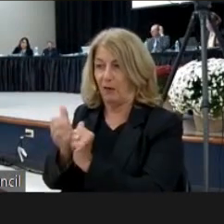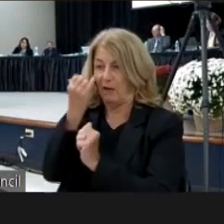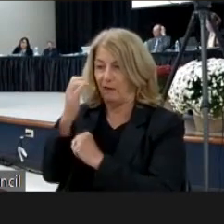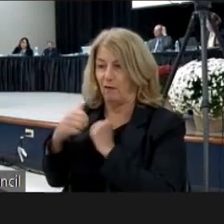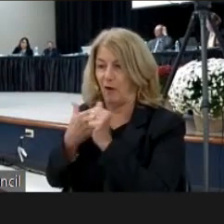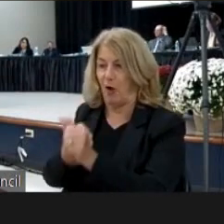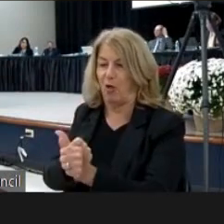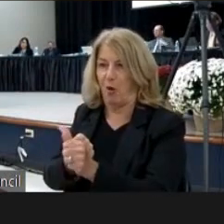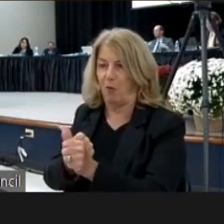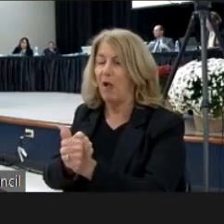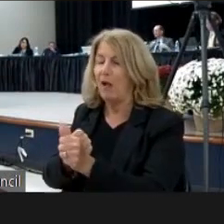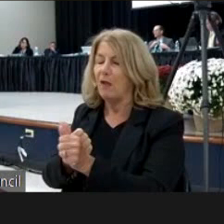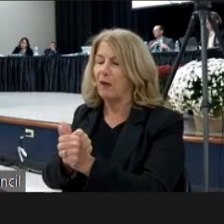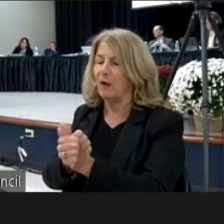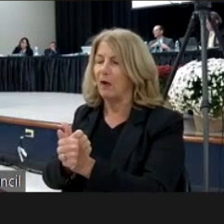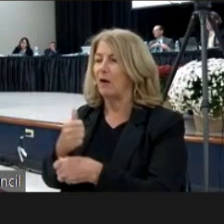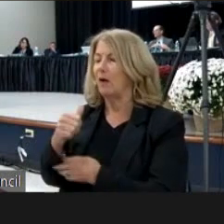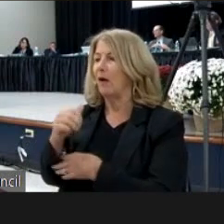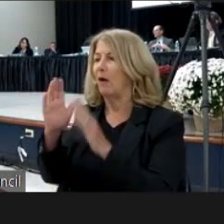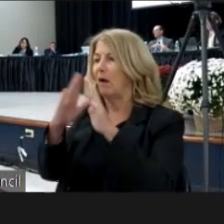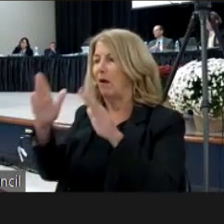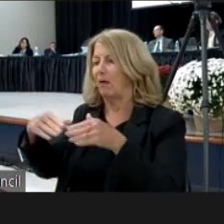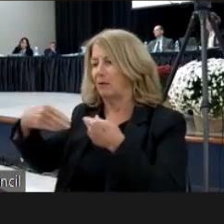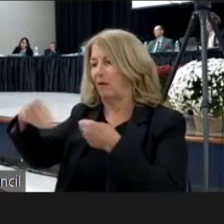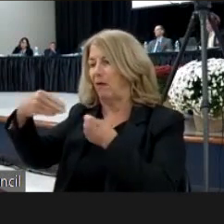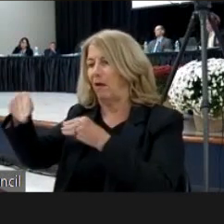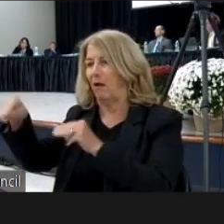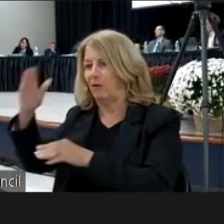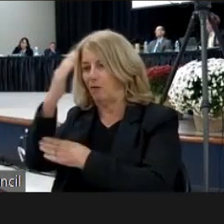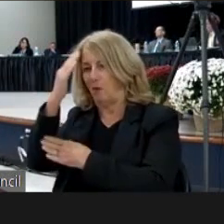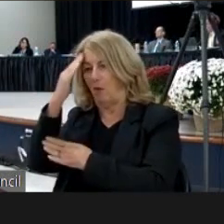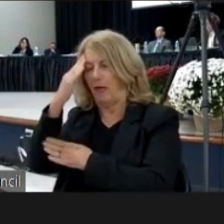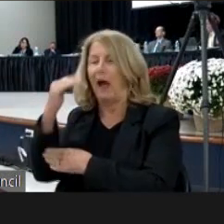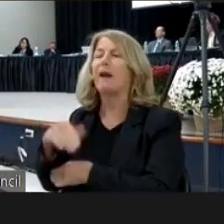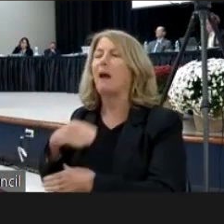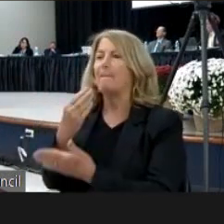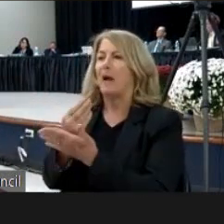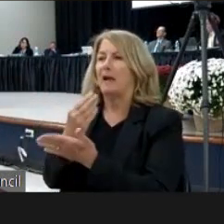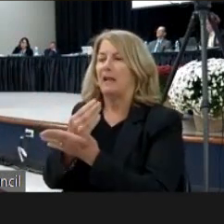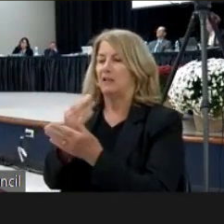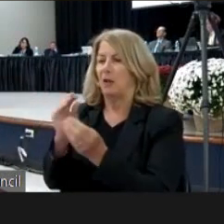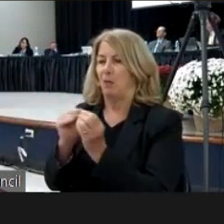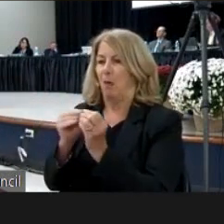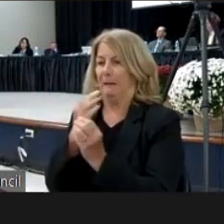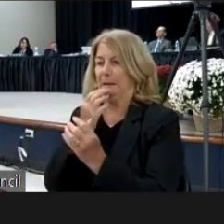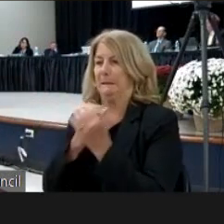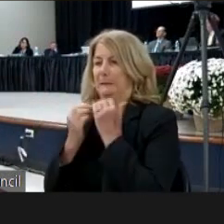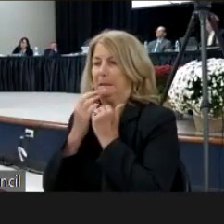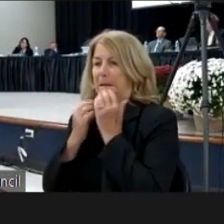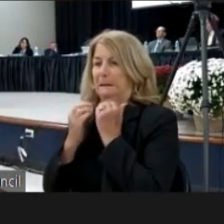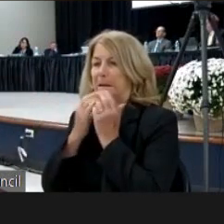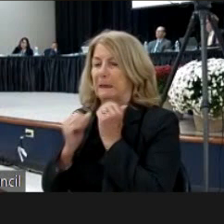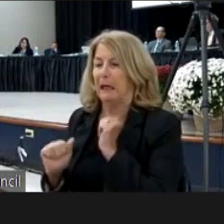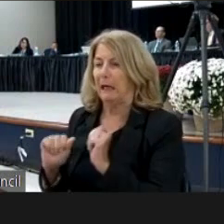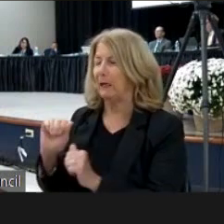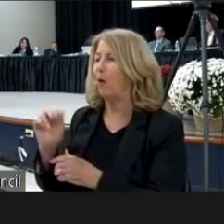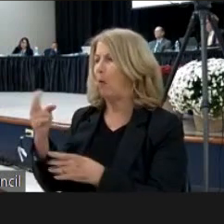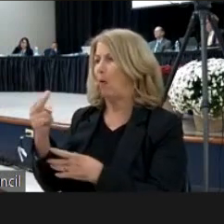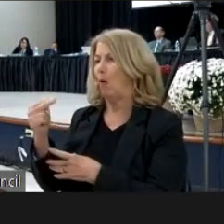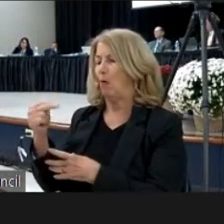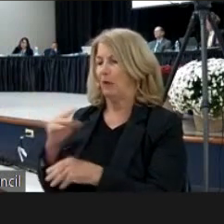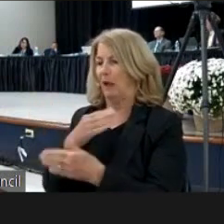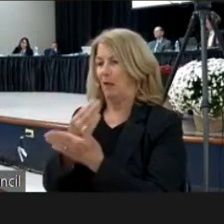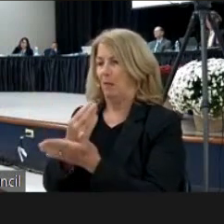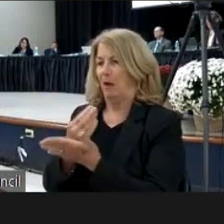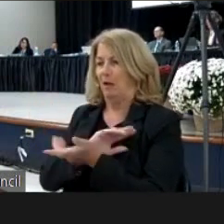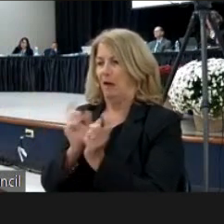estate market, you know that money's getting tighter and tighter, and hotel money in particular is changing. So whether or